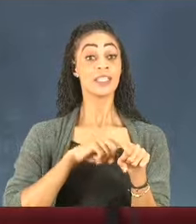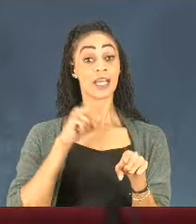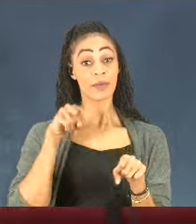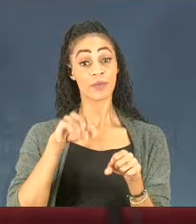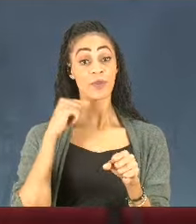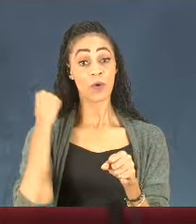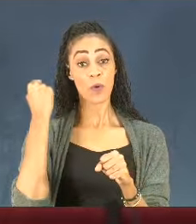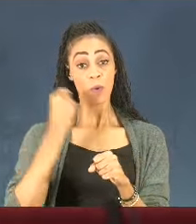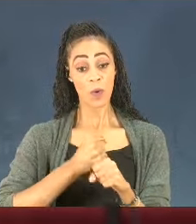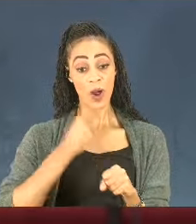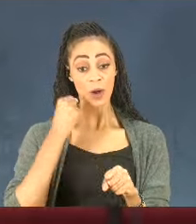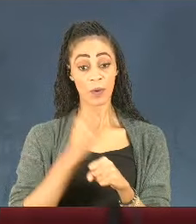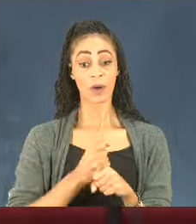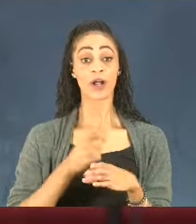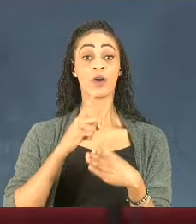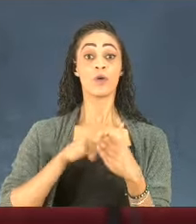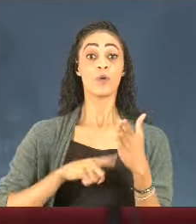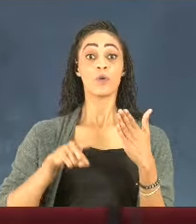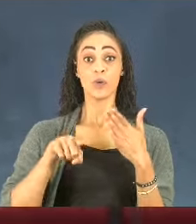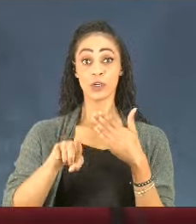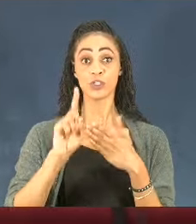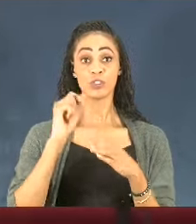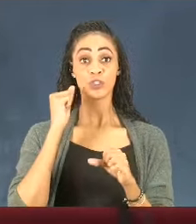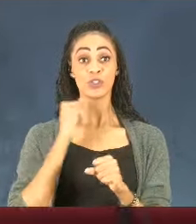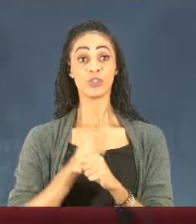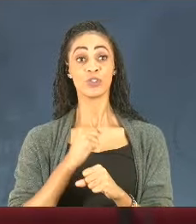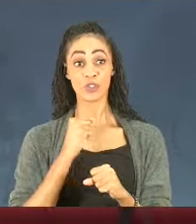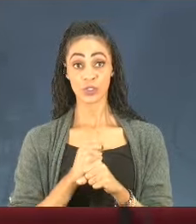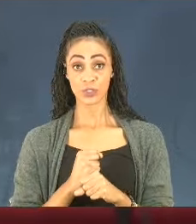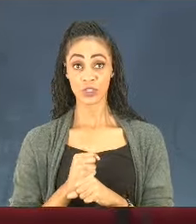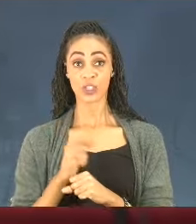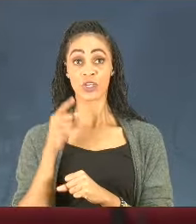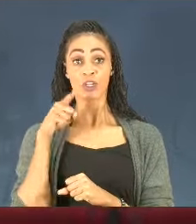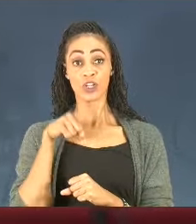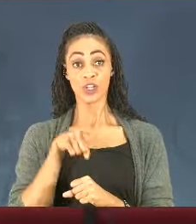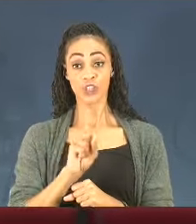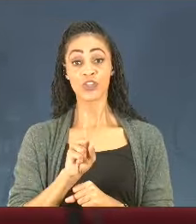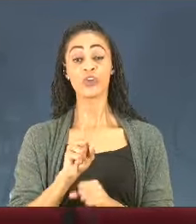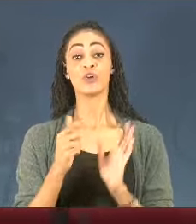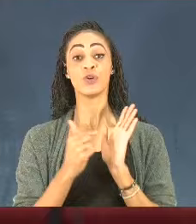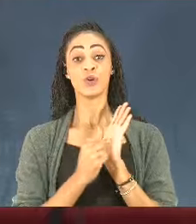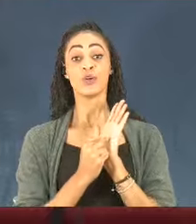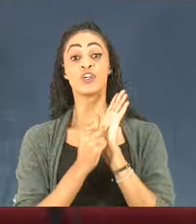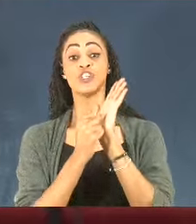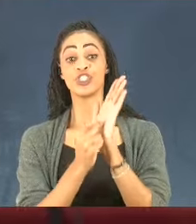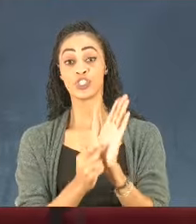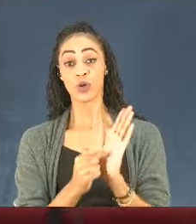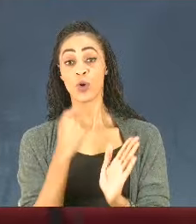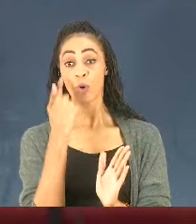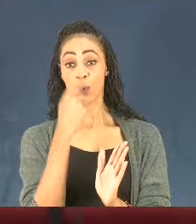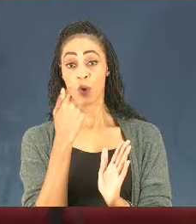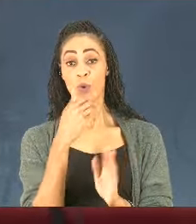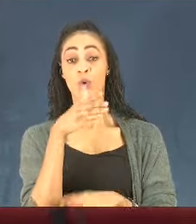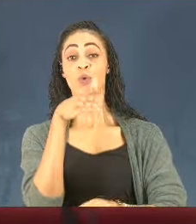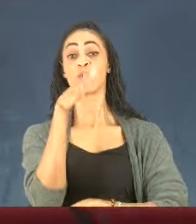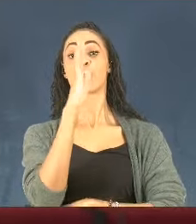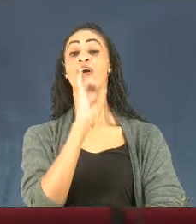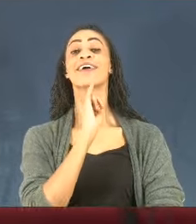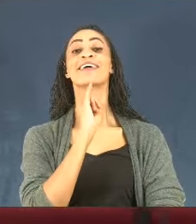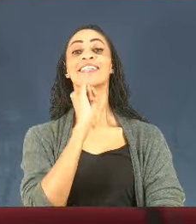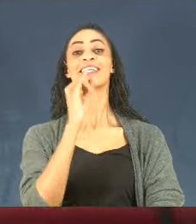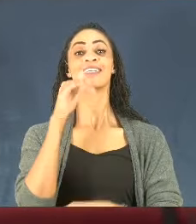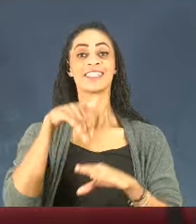and whatever you are doing, you are actually a reflection of who God is in this